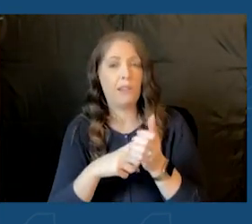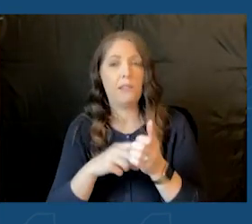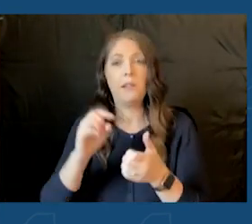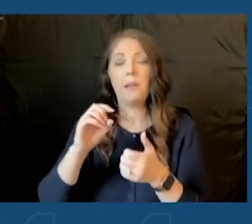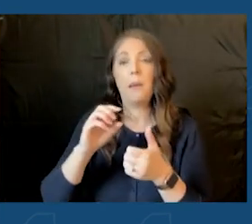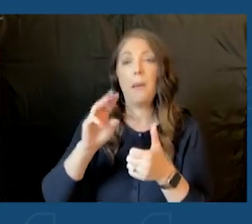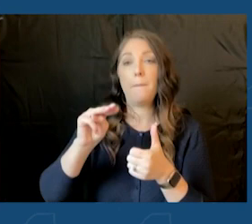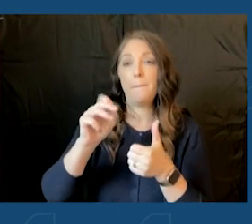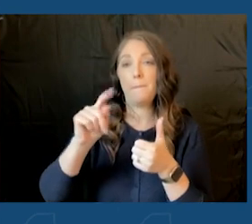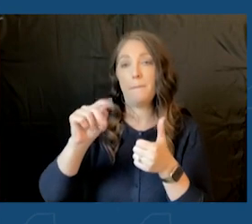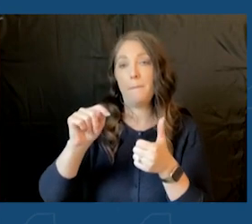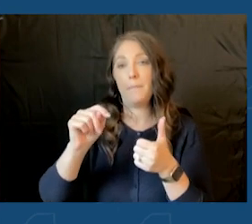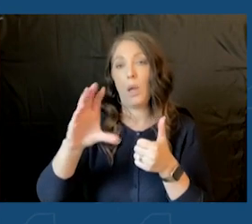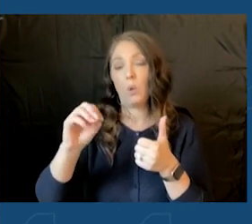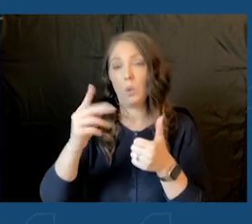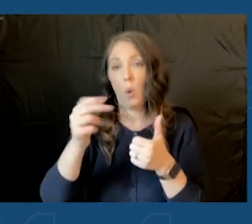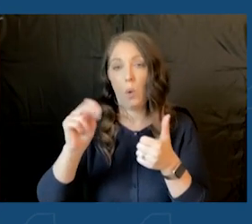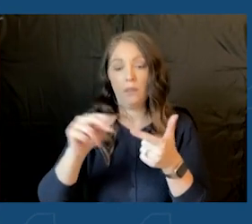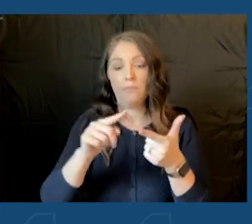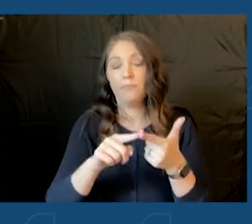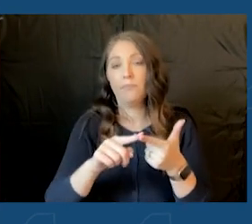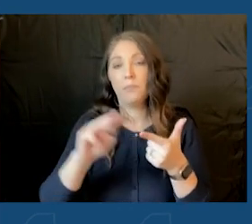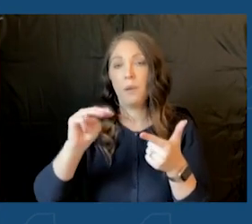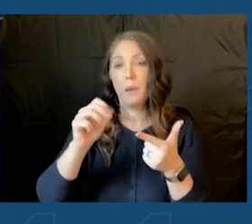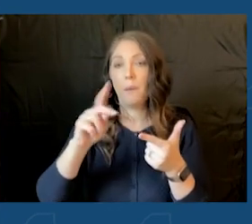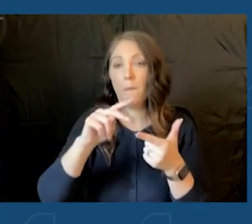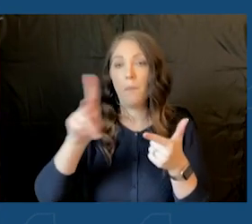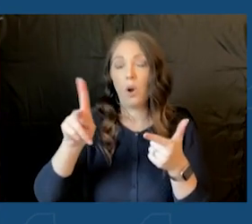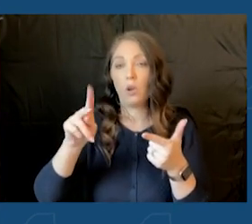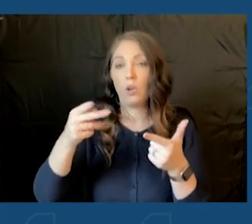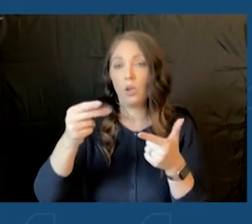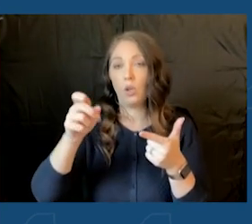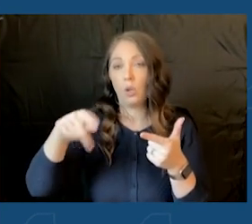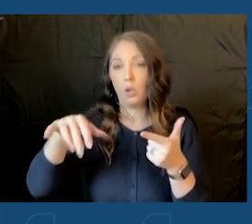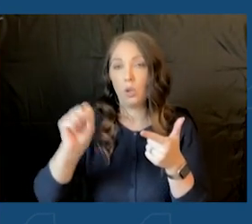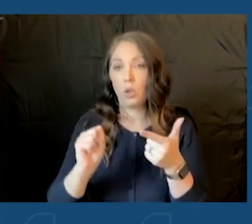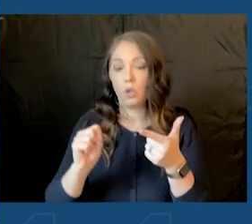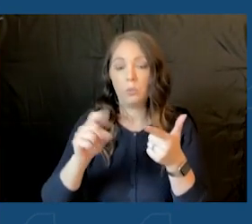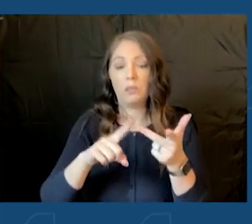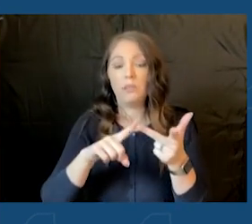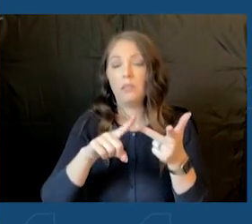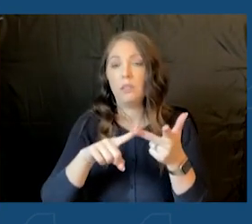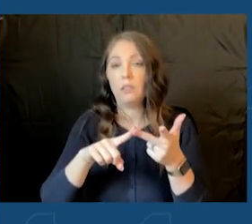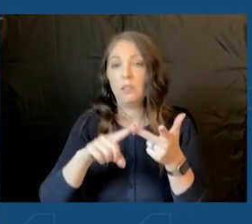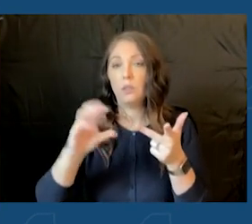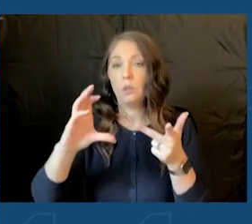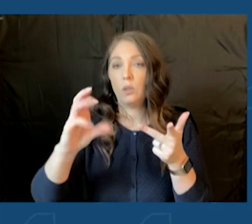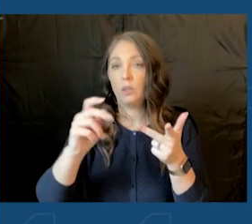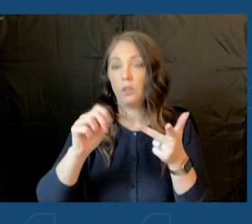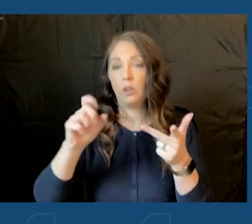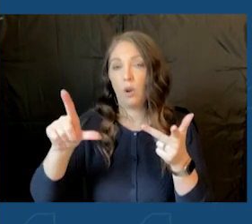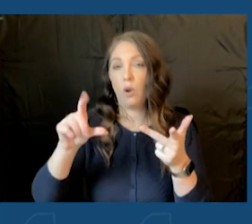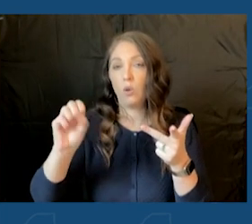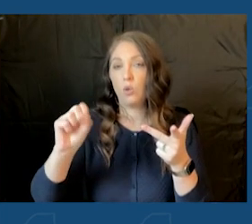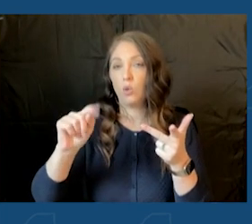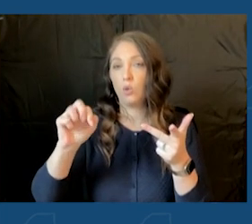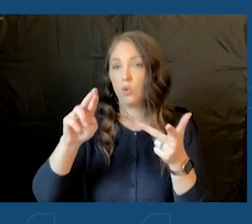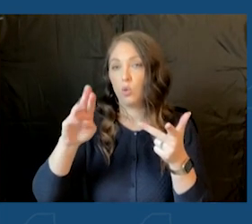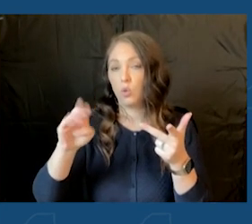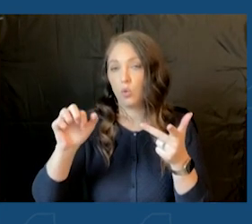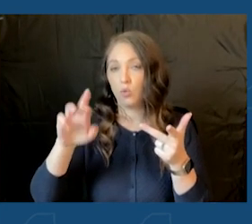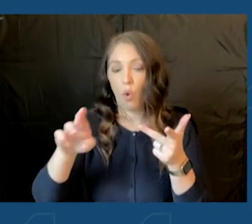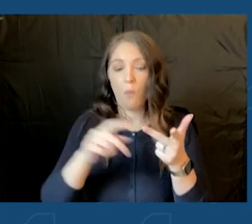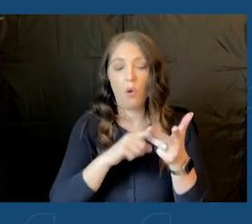the Long Island Association, Mark Herbst from the Long Island Contractors Association, Carl Strober from the Association for a Better Long